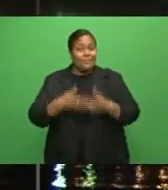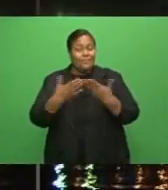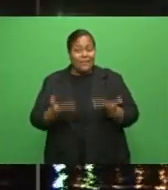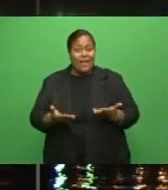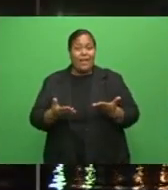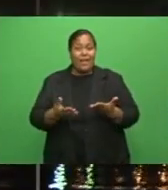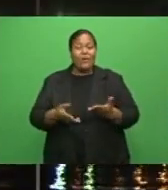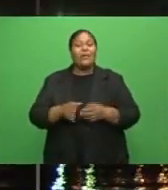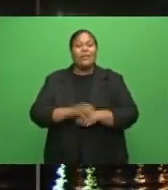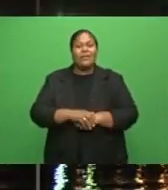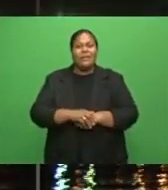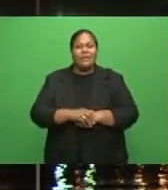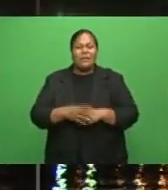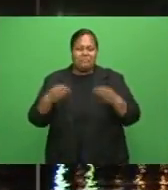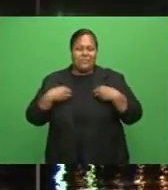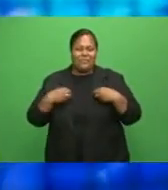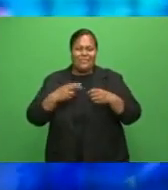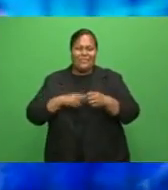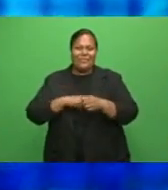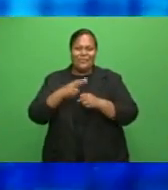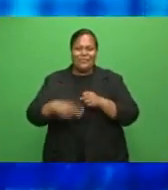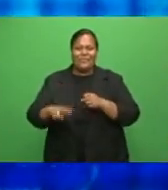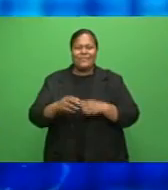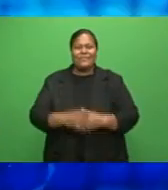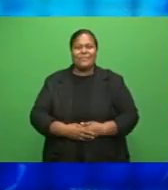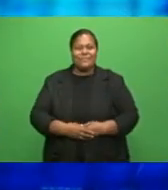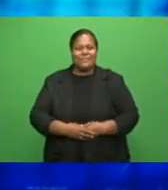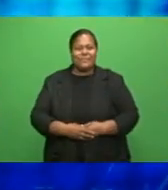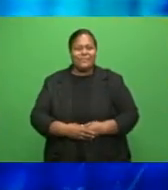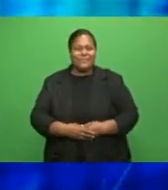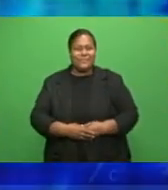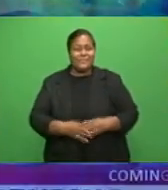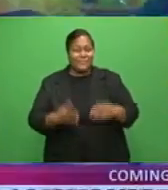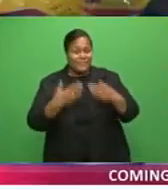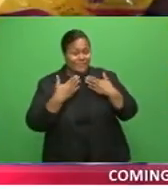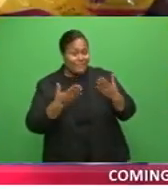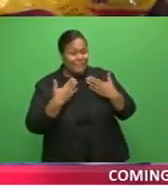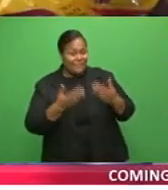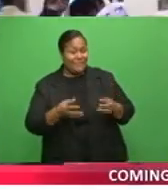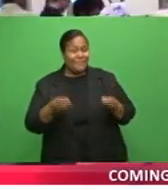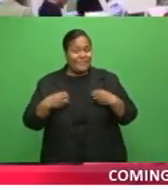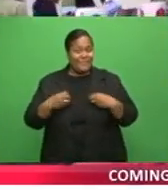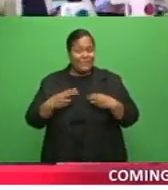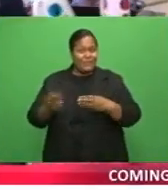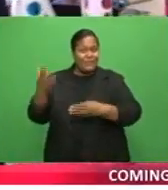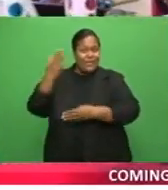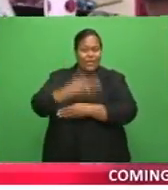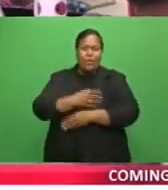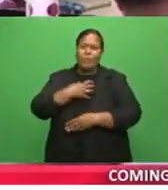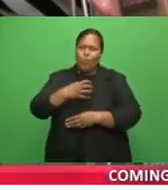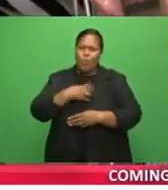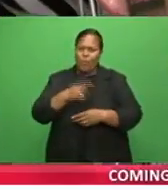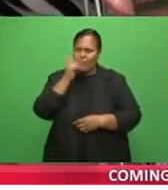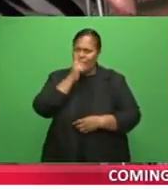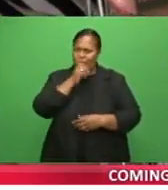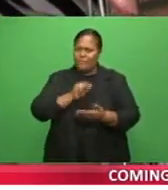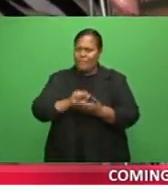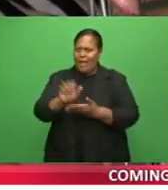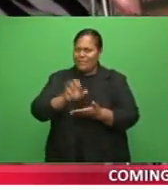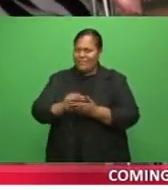with the latest in business. Thanks, Jackie. In business tonight, more consumer spending expected.